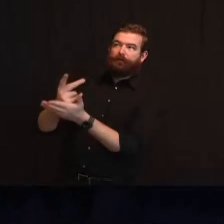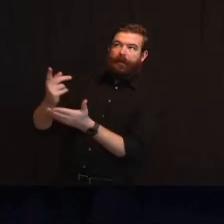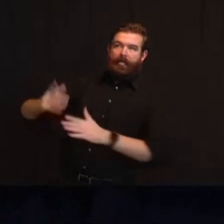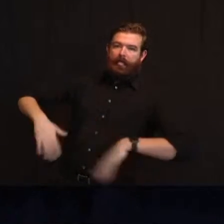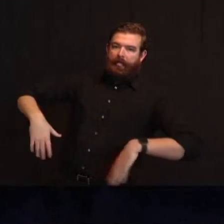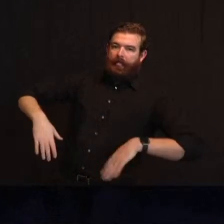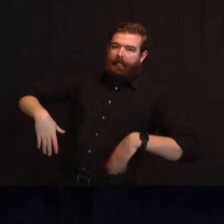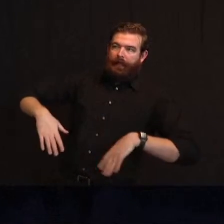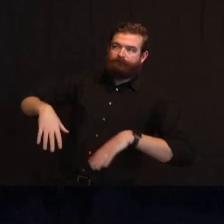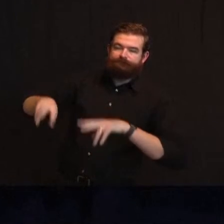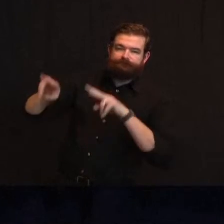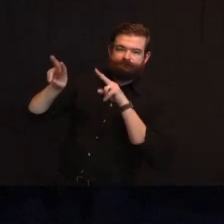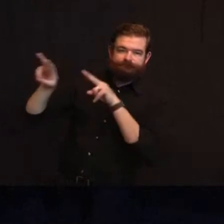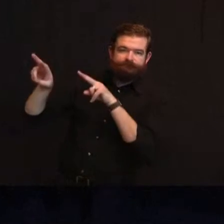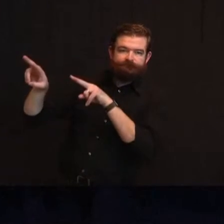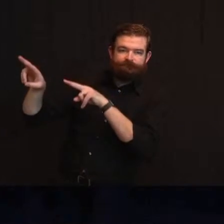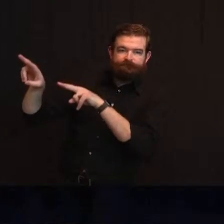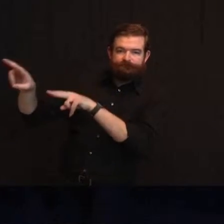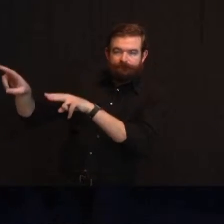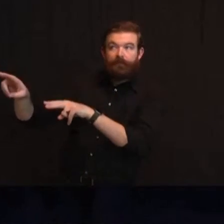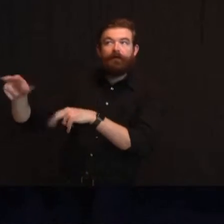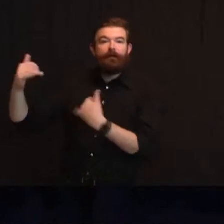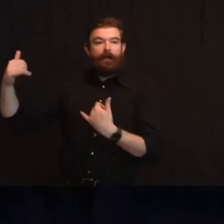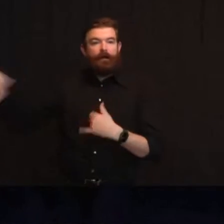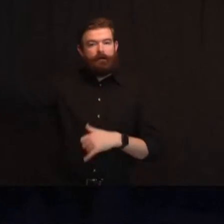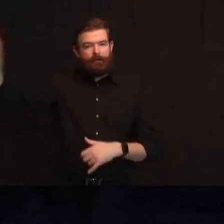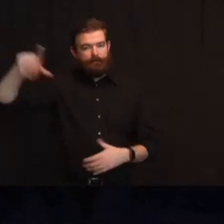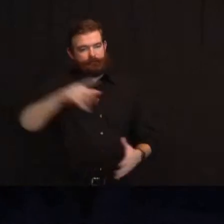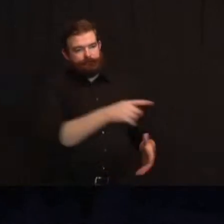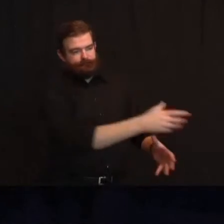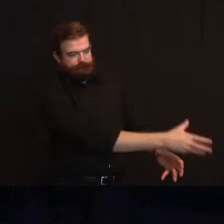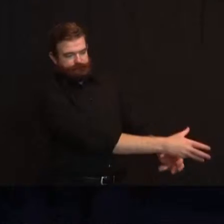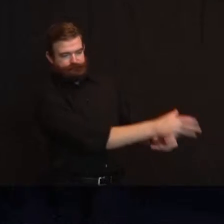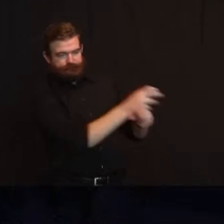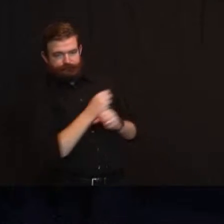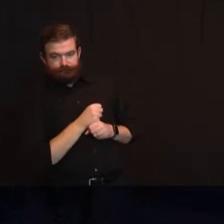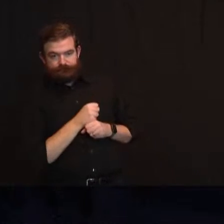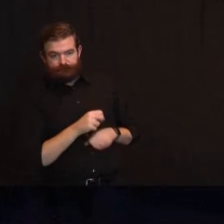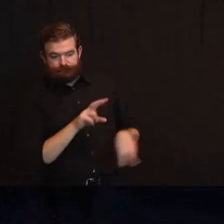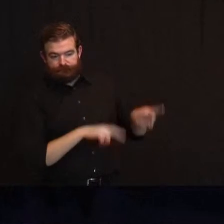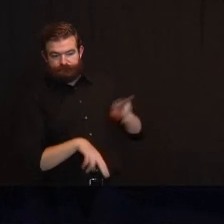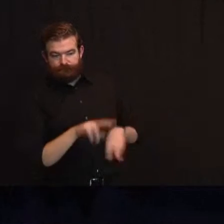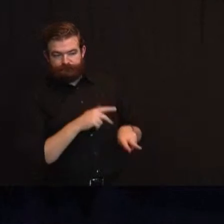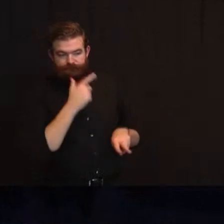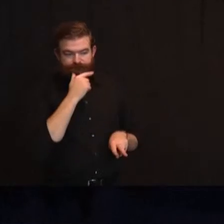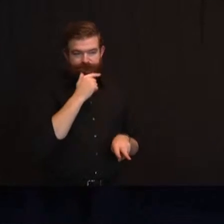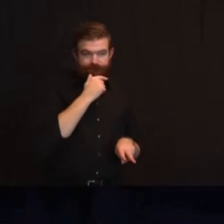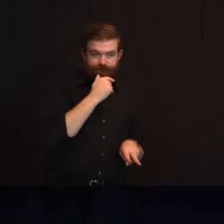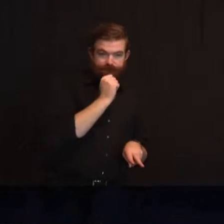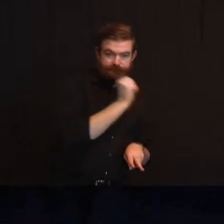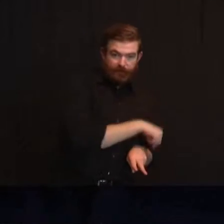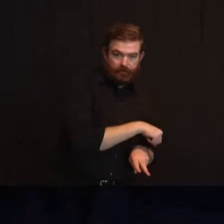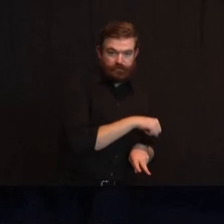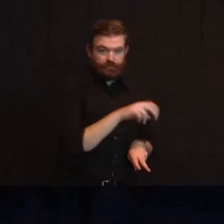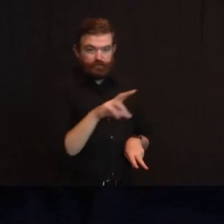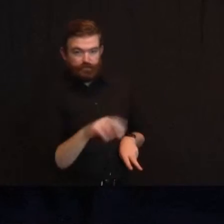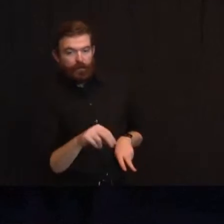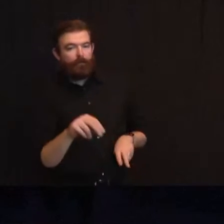the FDA will decide whether to issue an emergency use authorization, known as an